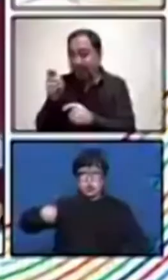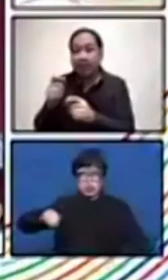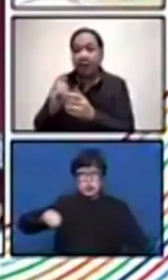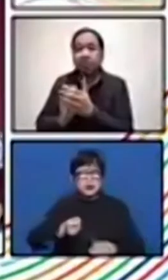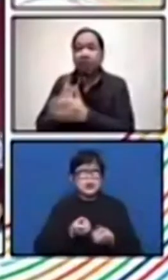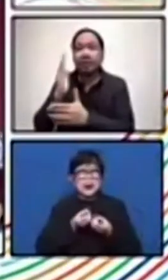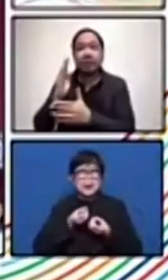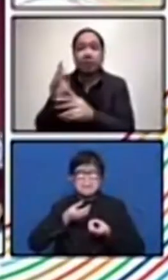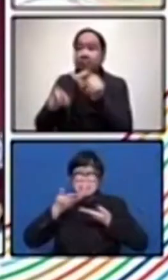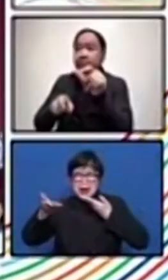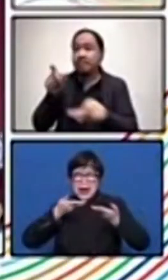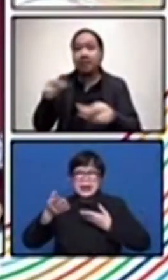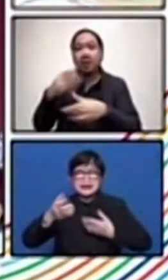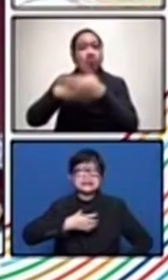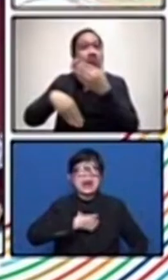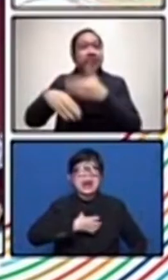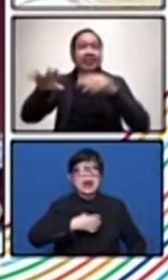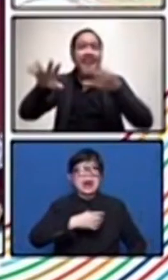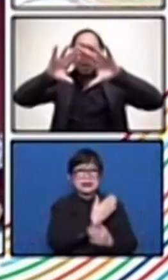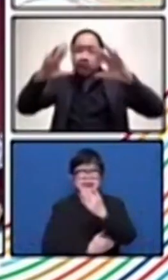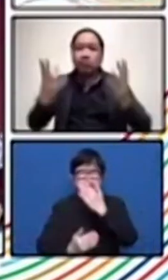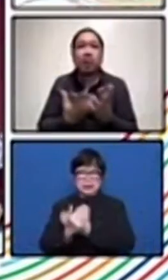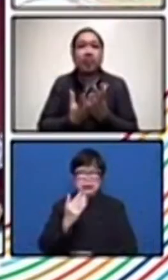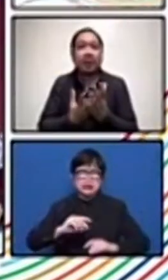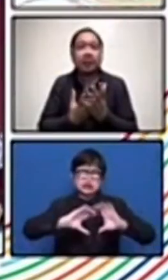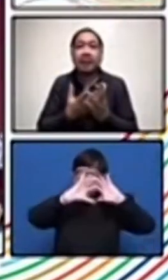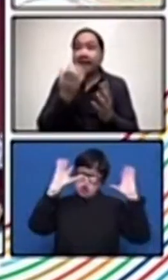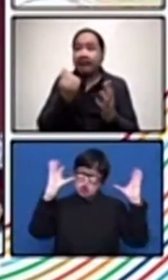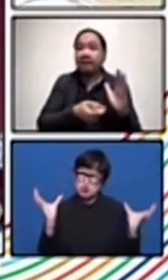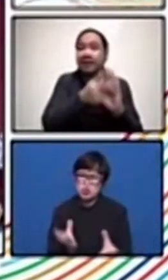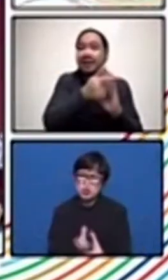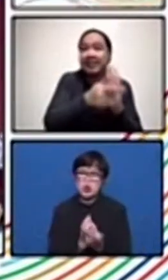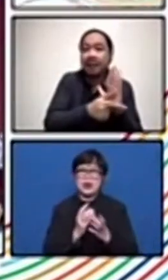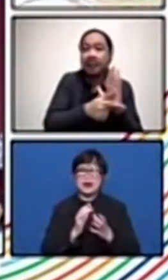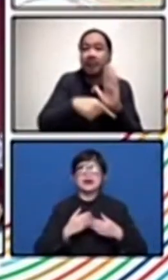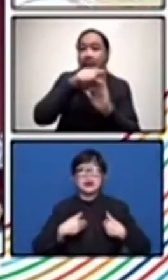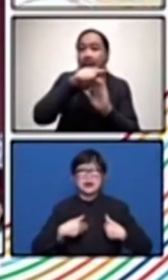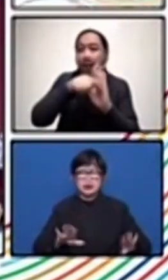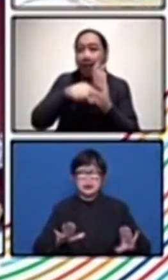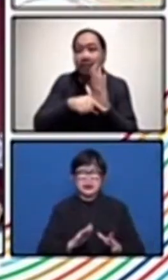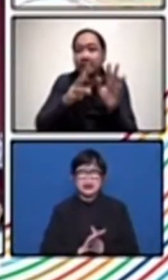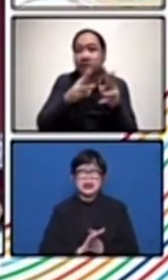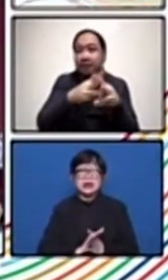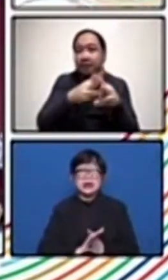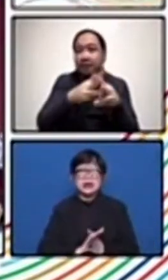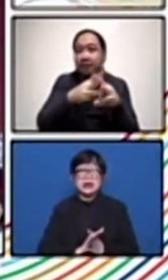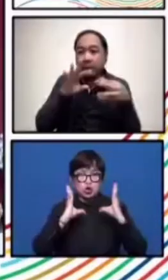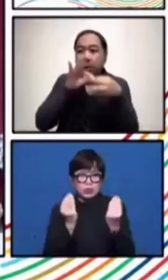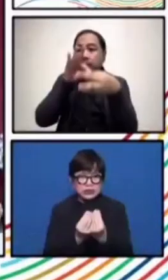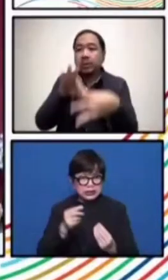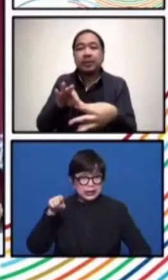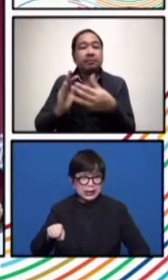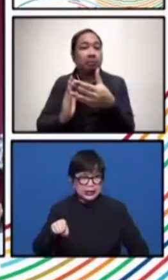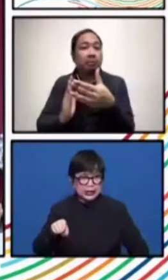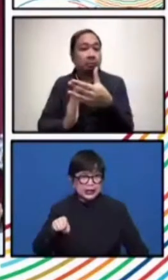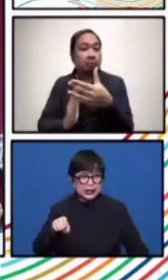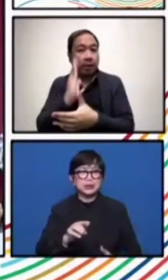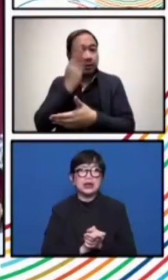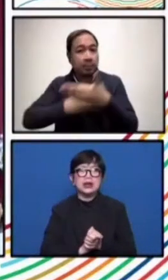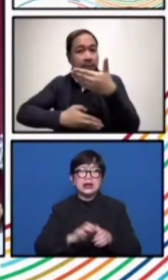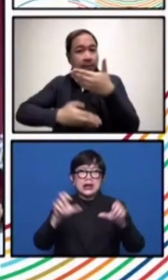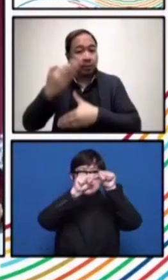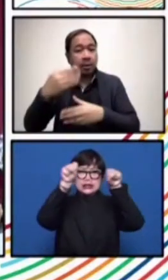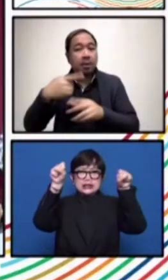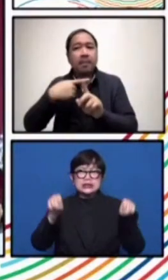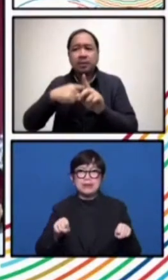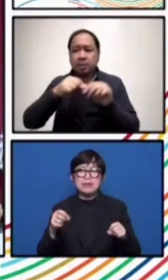set out the comprehensive legal and policy framework about the rights of persons with disabilities and the forces needed